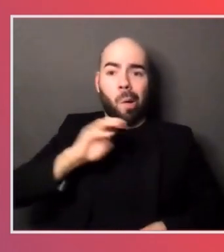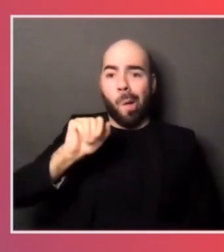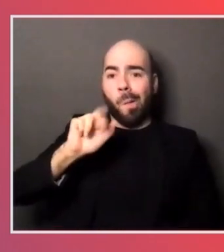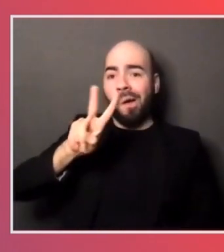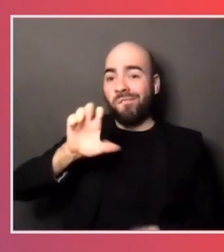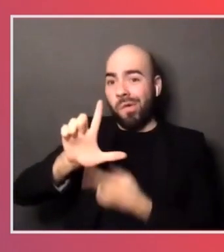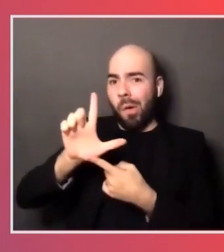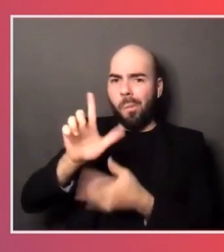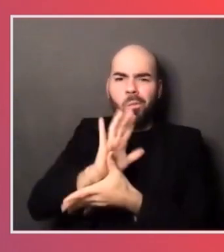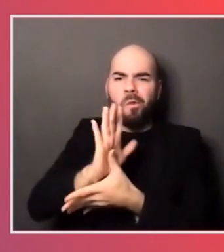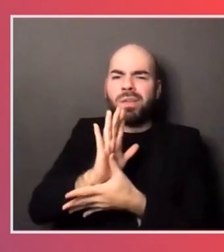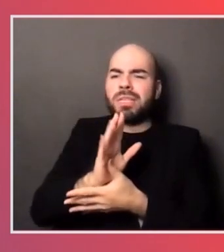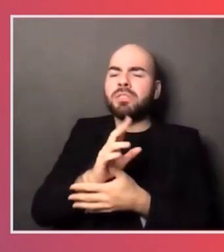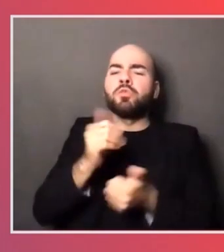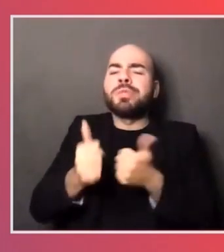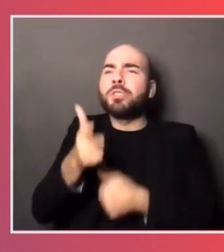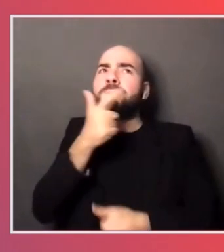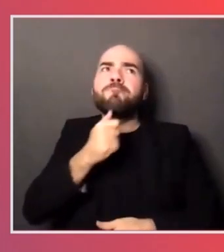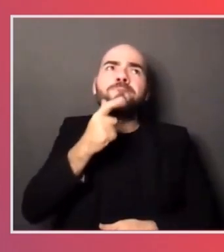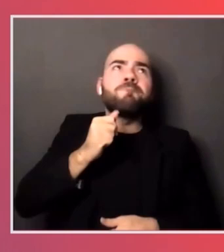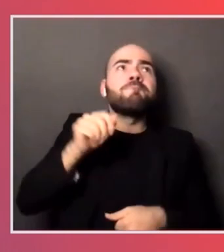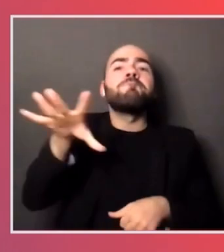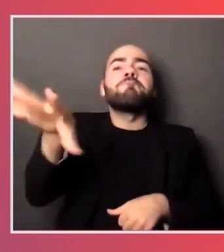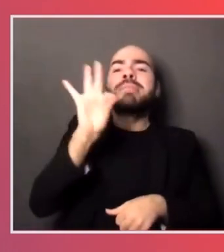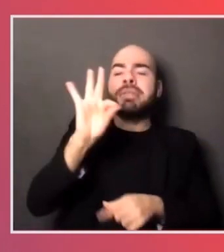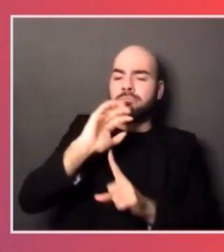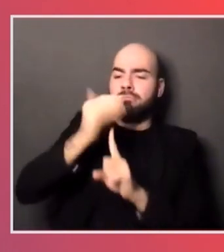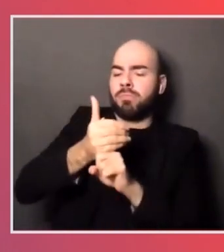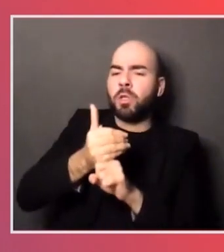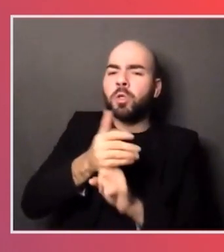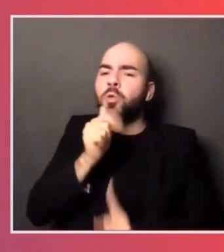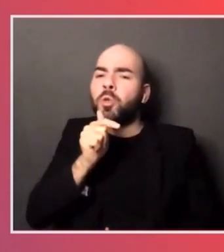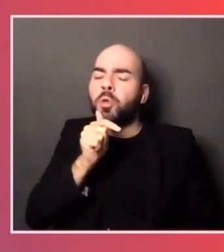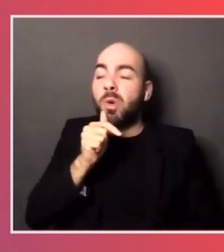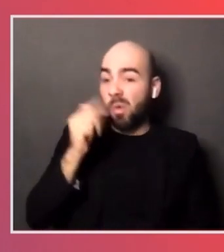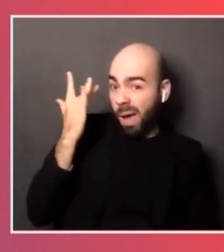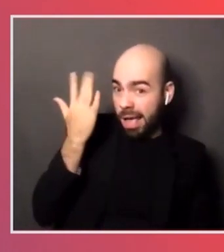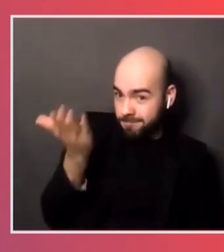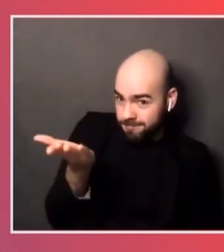Ooh, that's a good So one. if you had to, right, kind of like do that